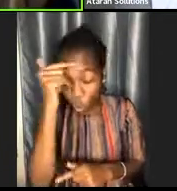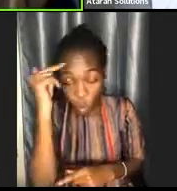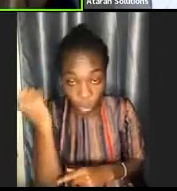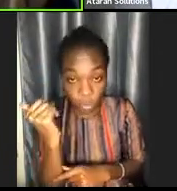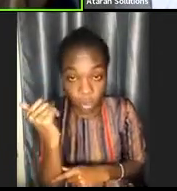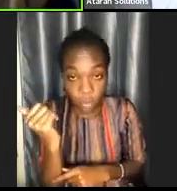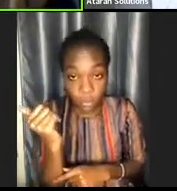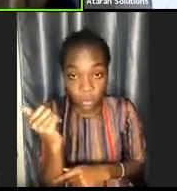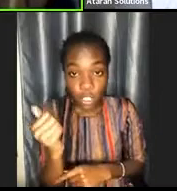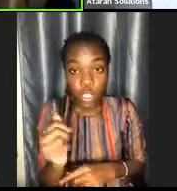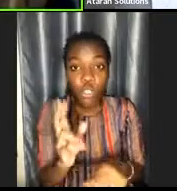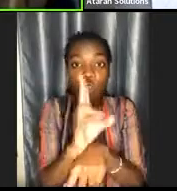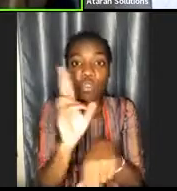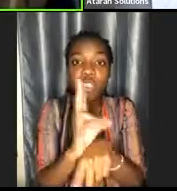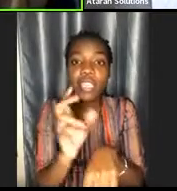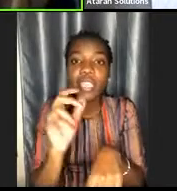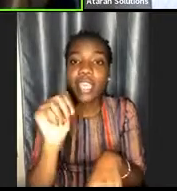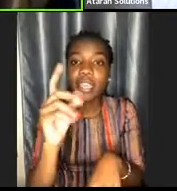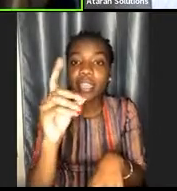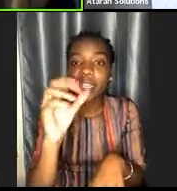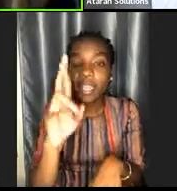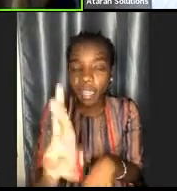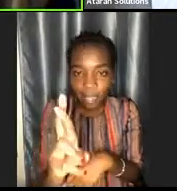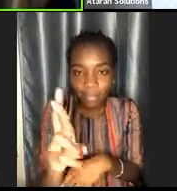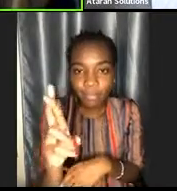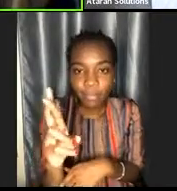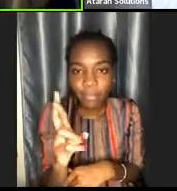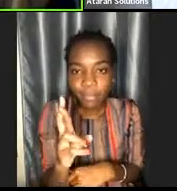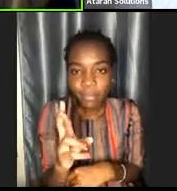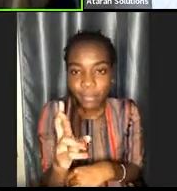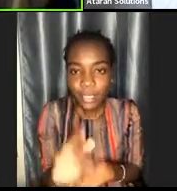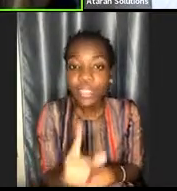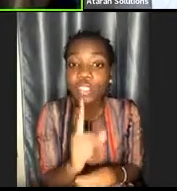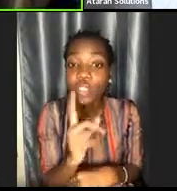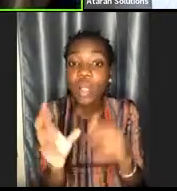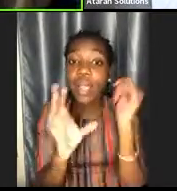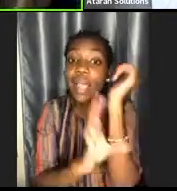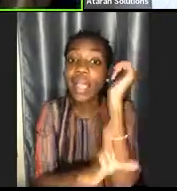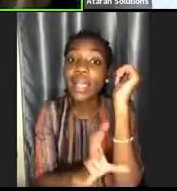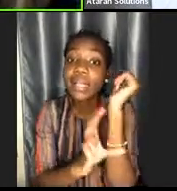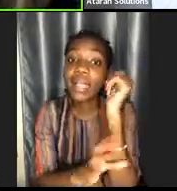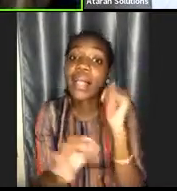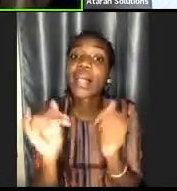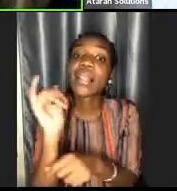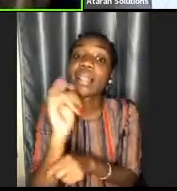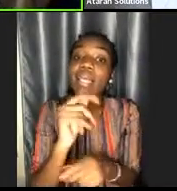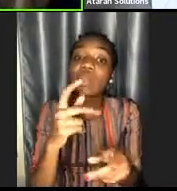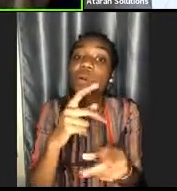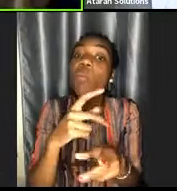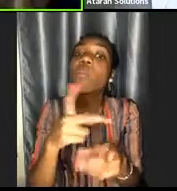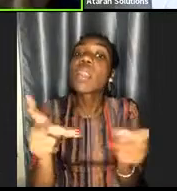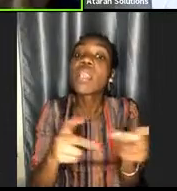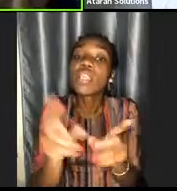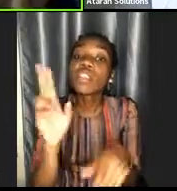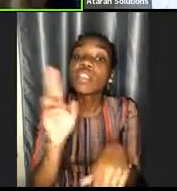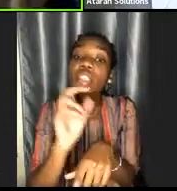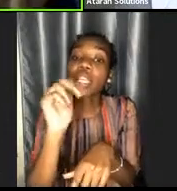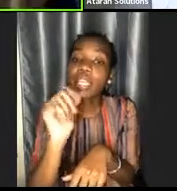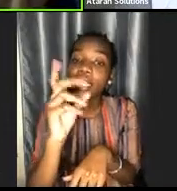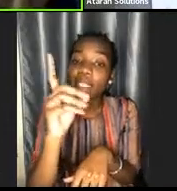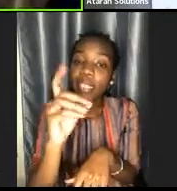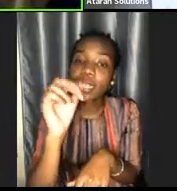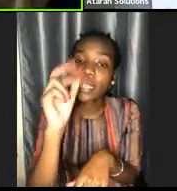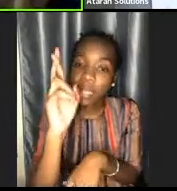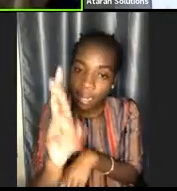use of ADR in resolving disputes. So those countries where they are using ADR, then they are